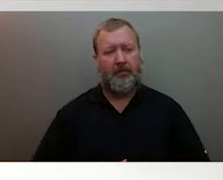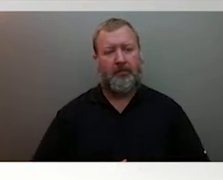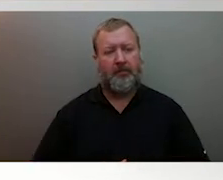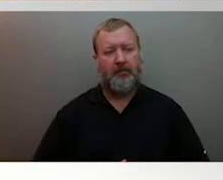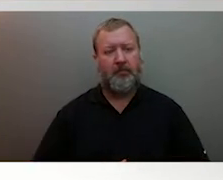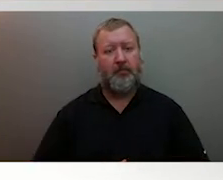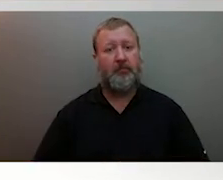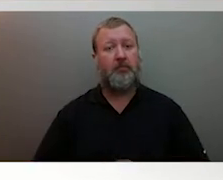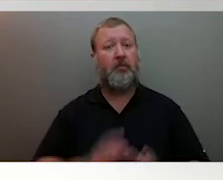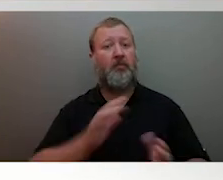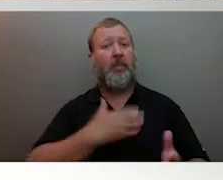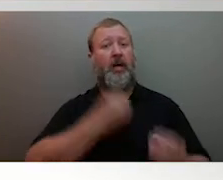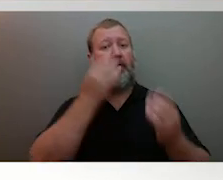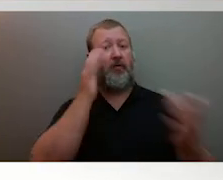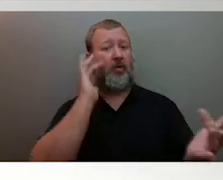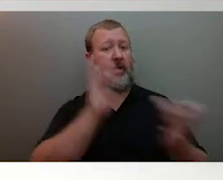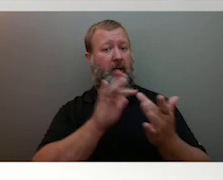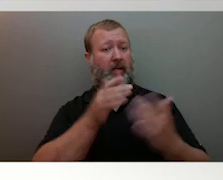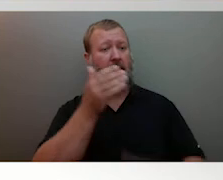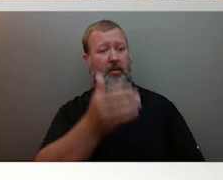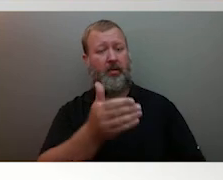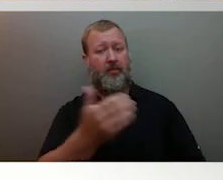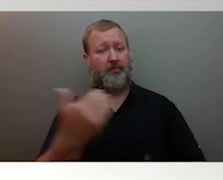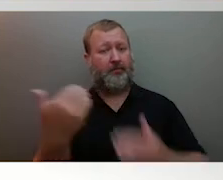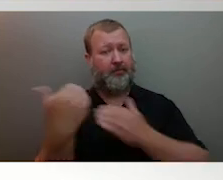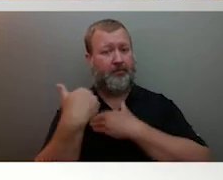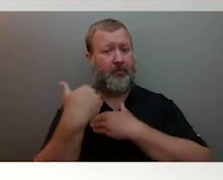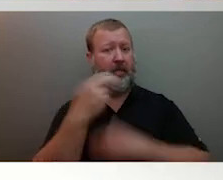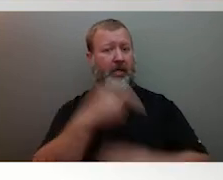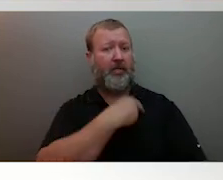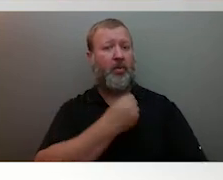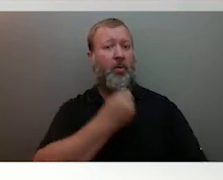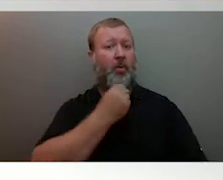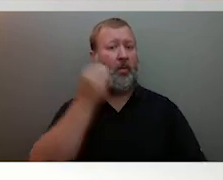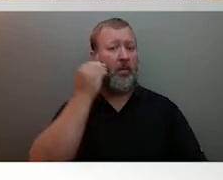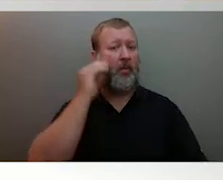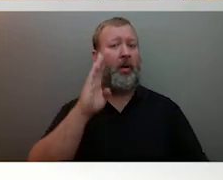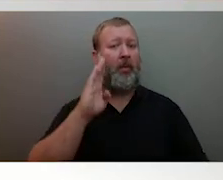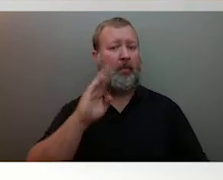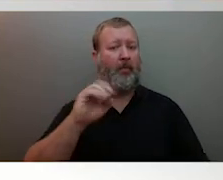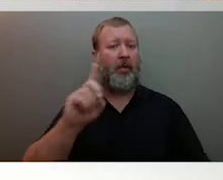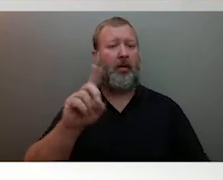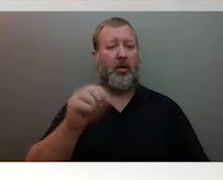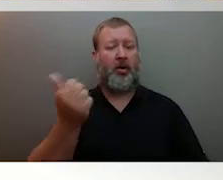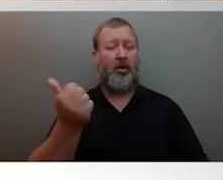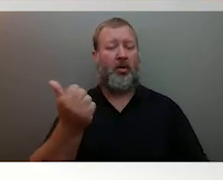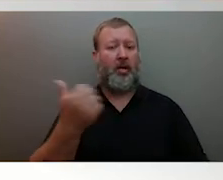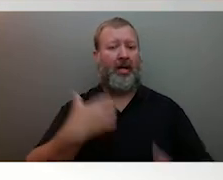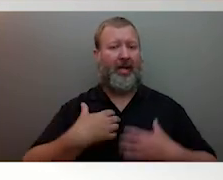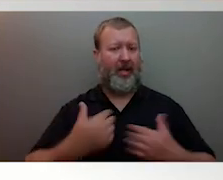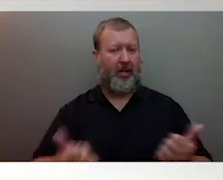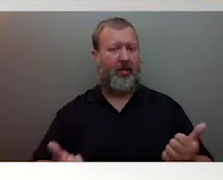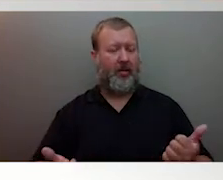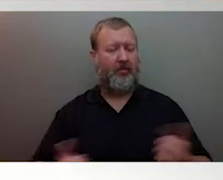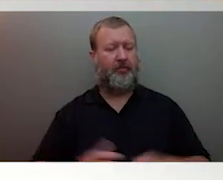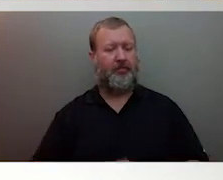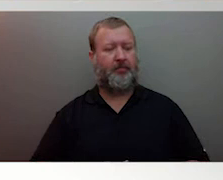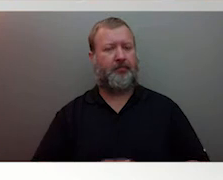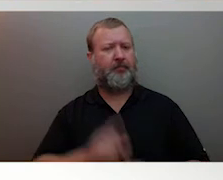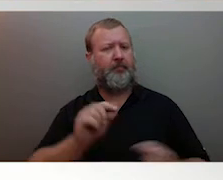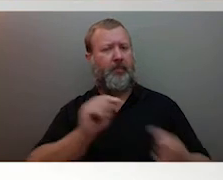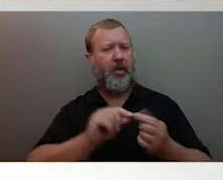This is my contact information. I'm responsible for hospital homebound, other health impaired, and specific